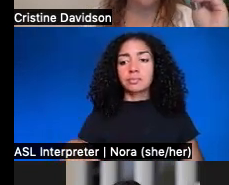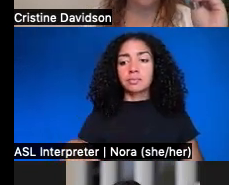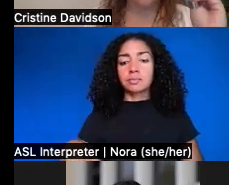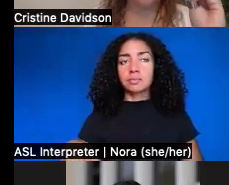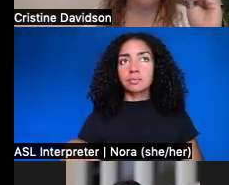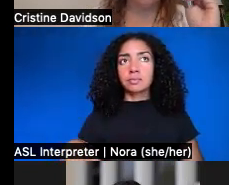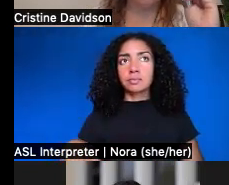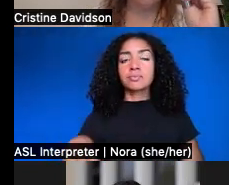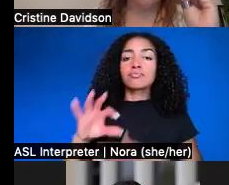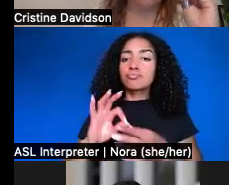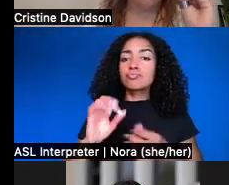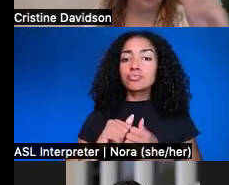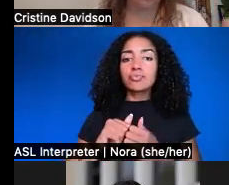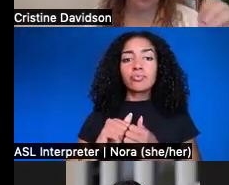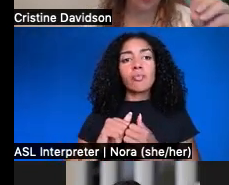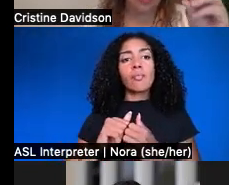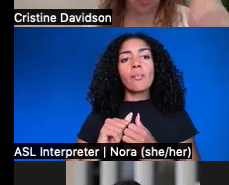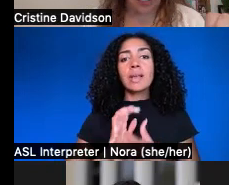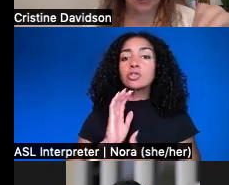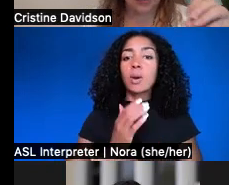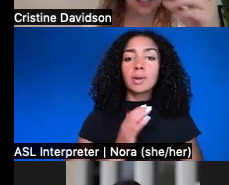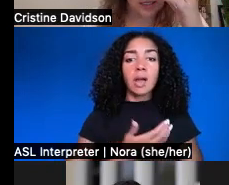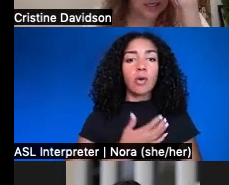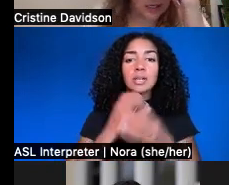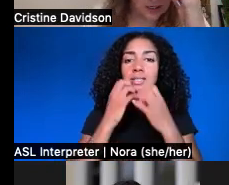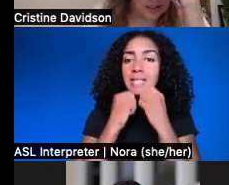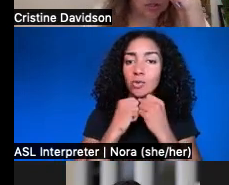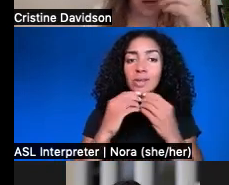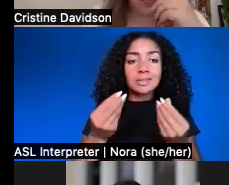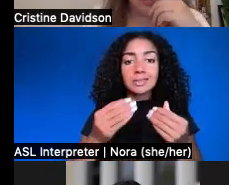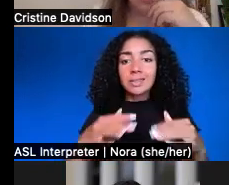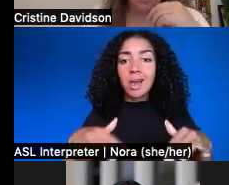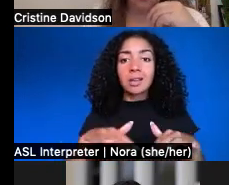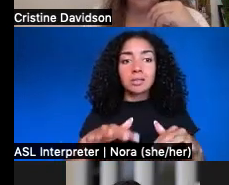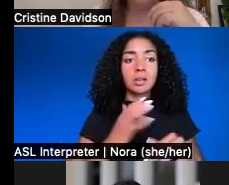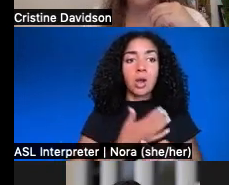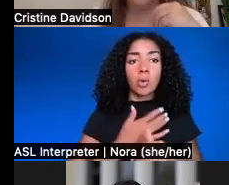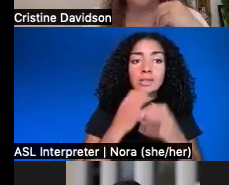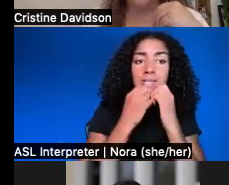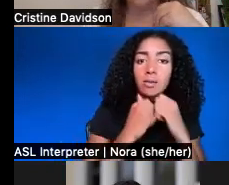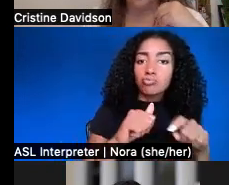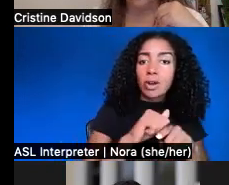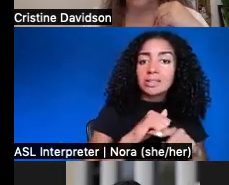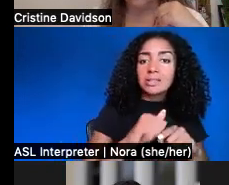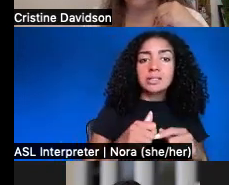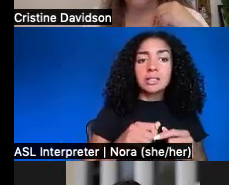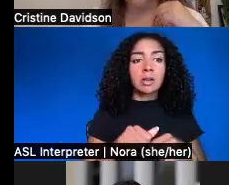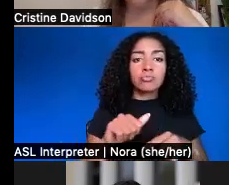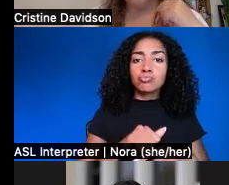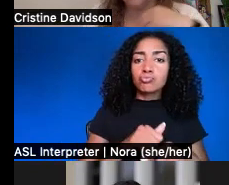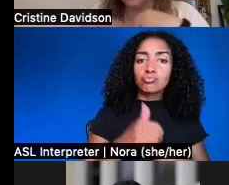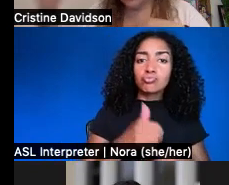and sacred rituals and practices, it interrupted our ability